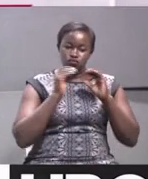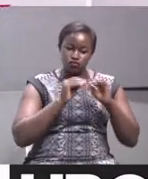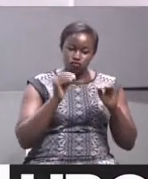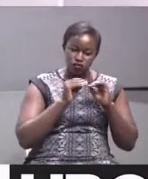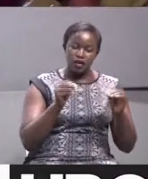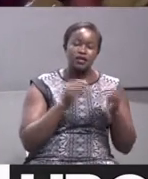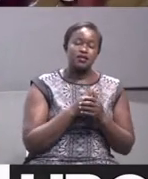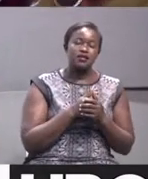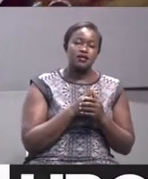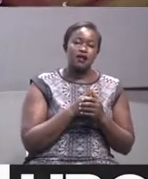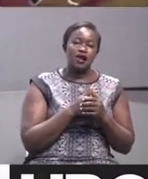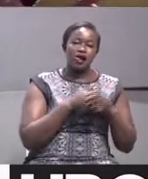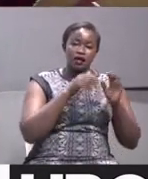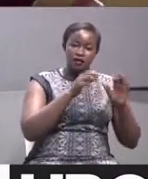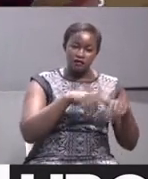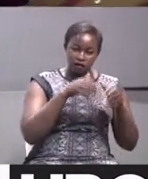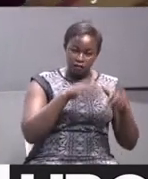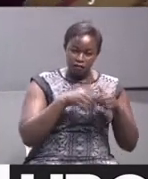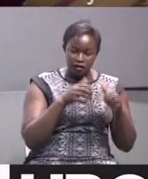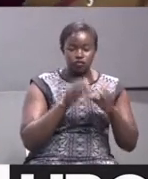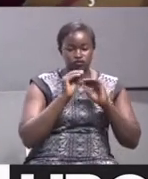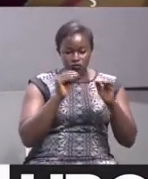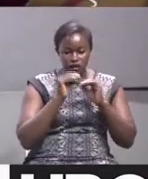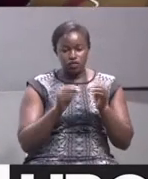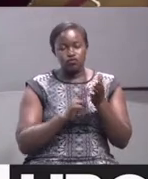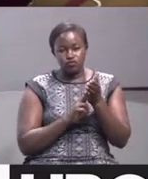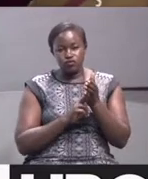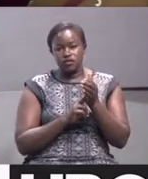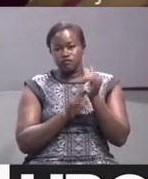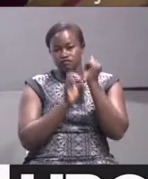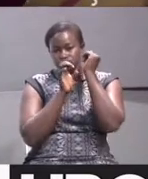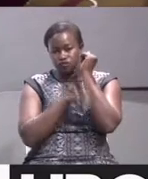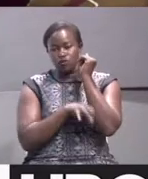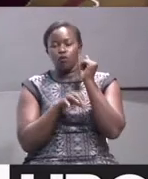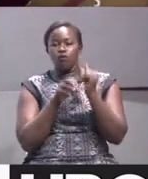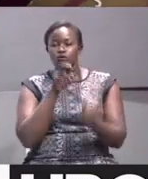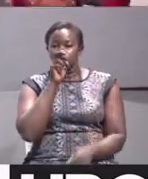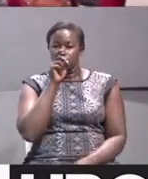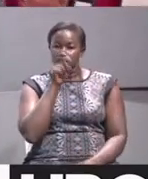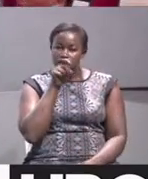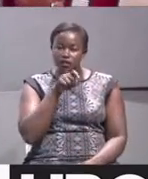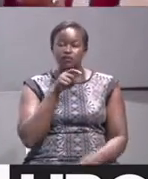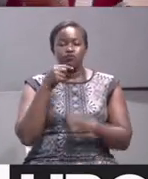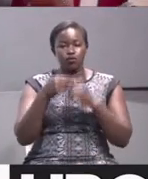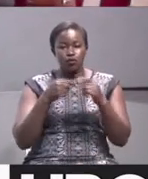chicken dropouts to increase production, generate income and conserve the environment.